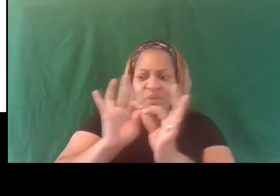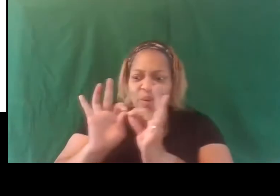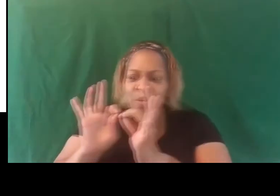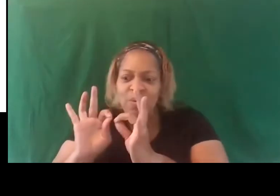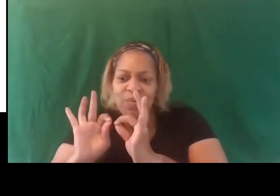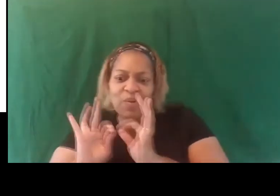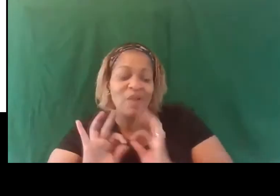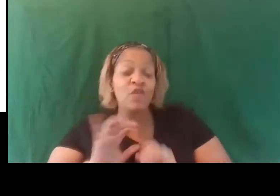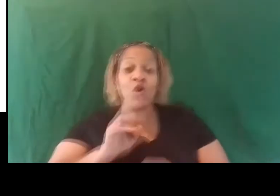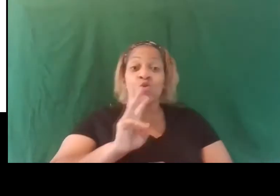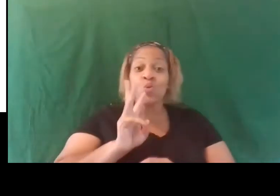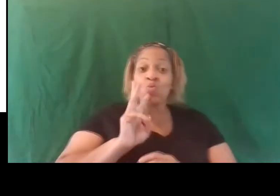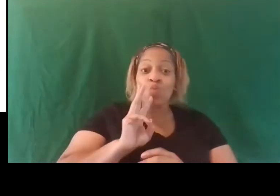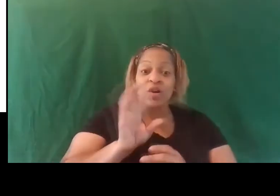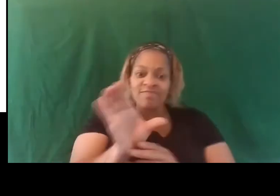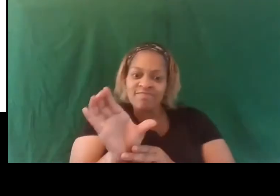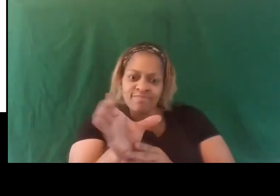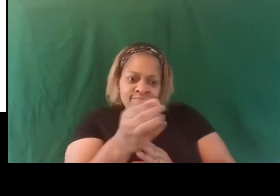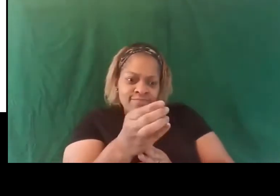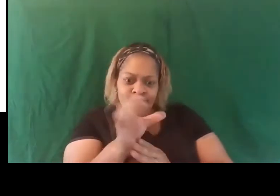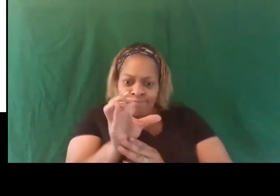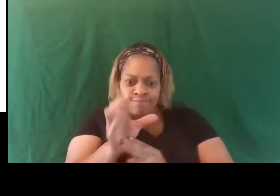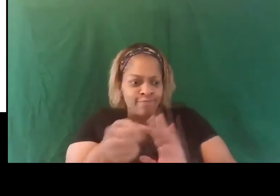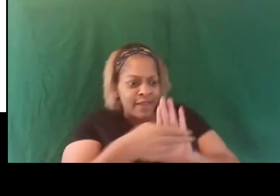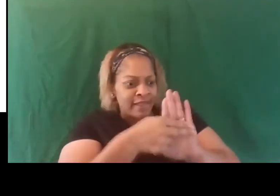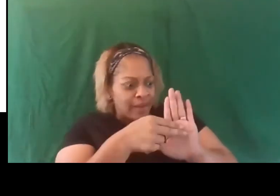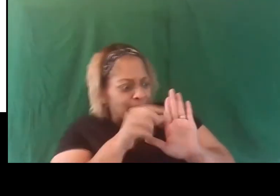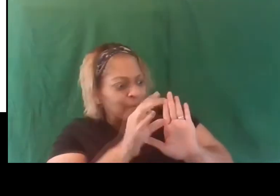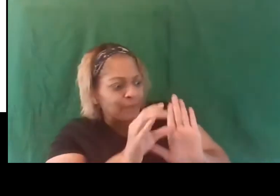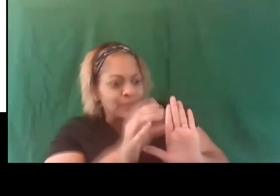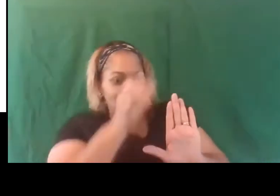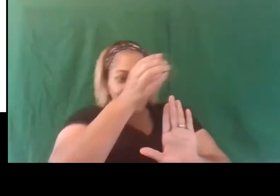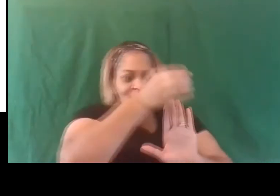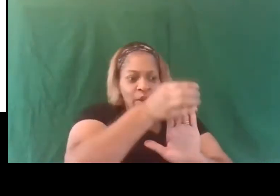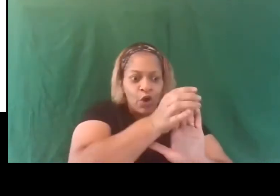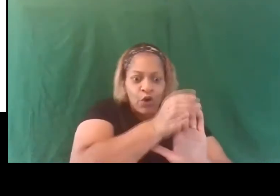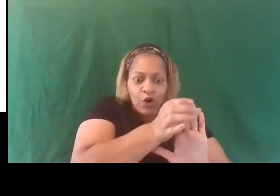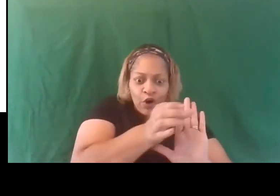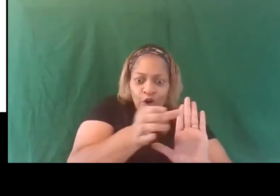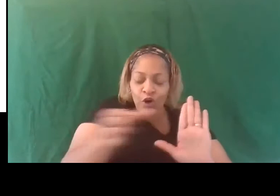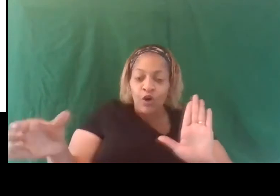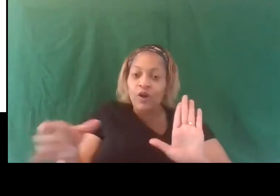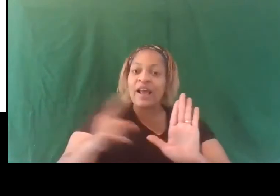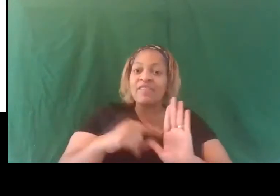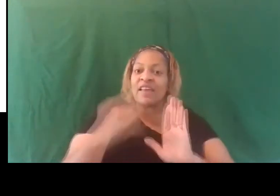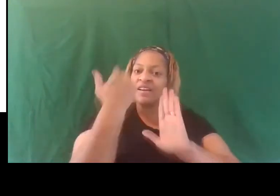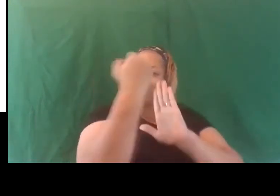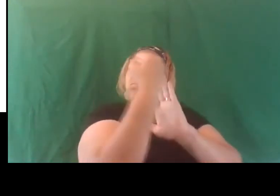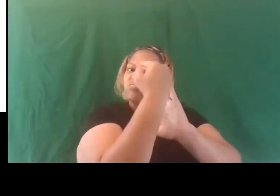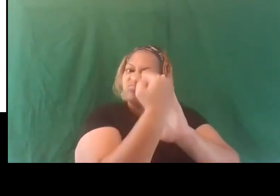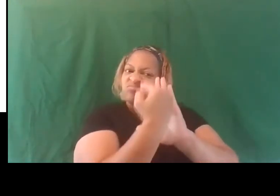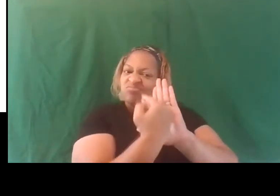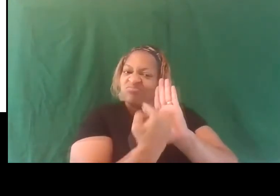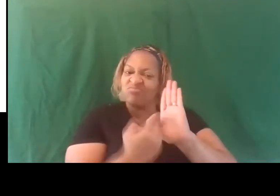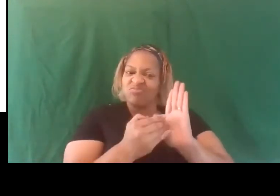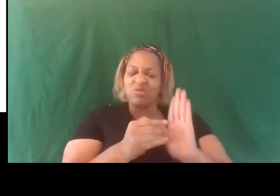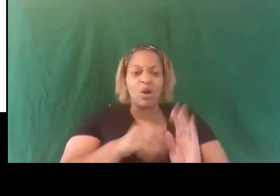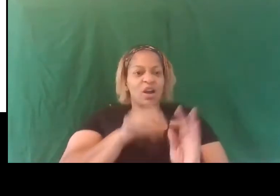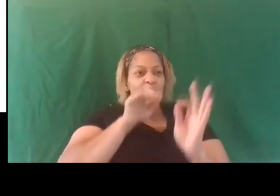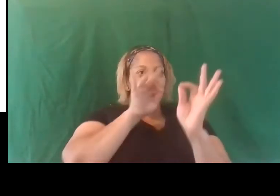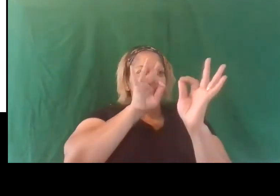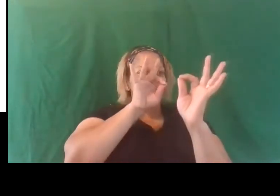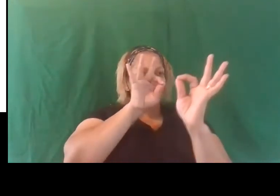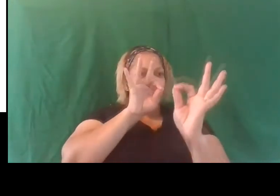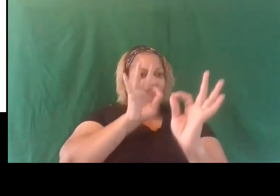of water is turned facing forward so the labels face outward. I make sure that every can of beans in the cupboard is facing, like I gotta make sure that